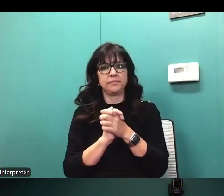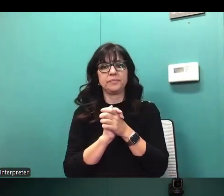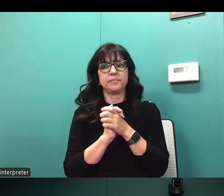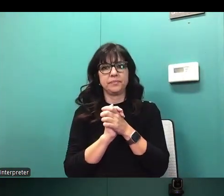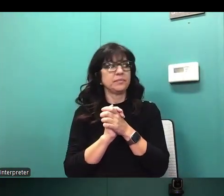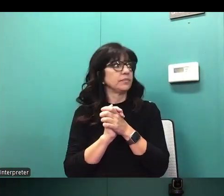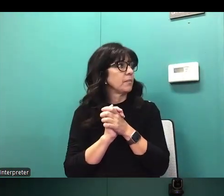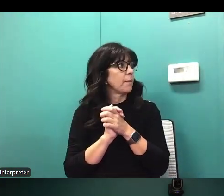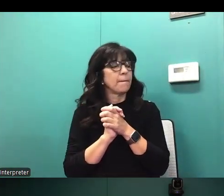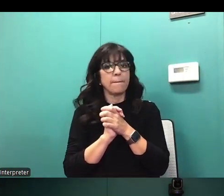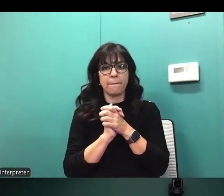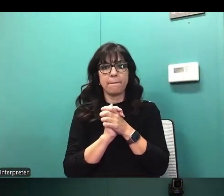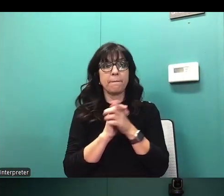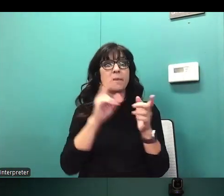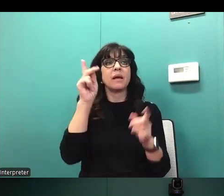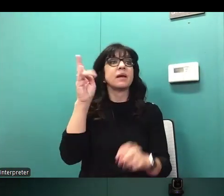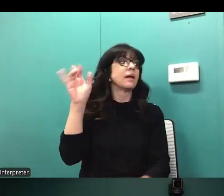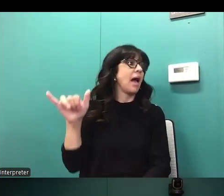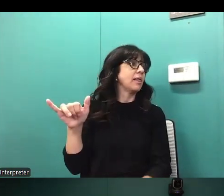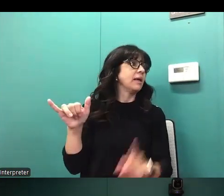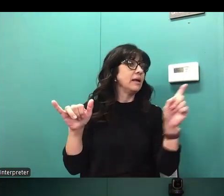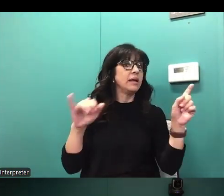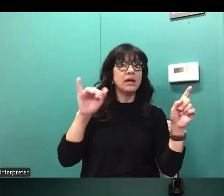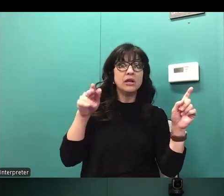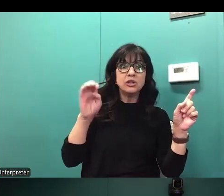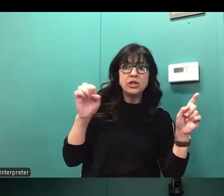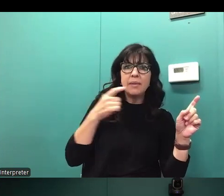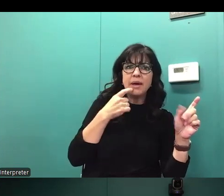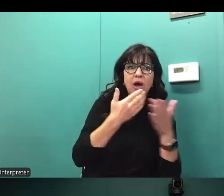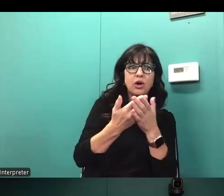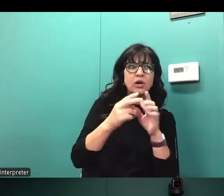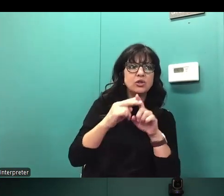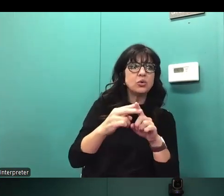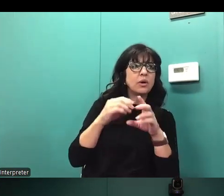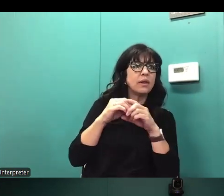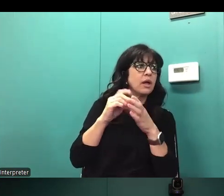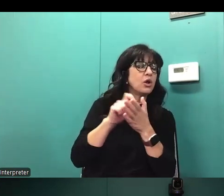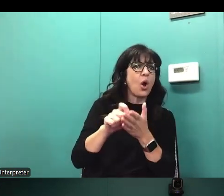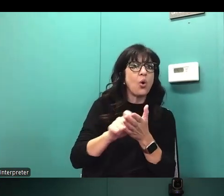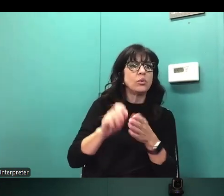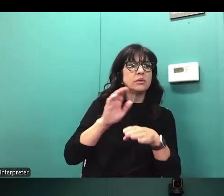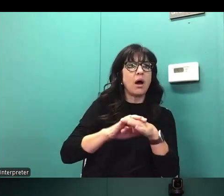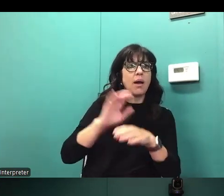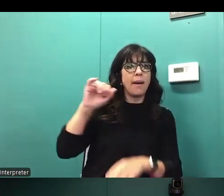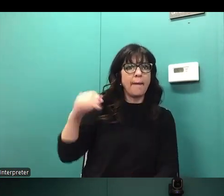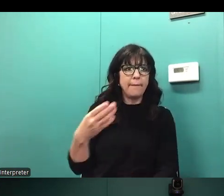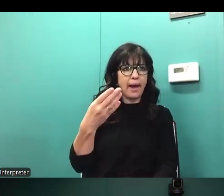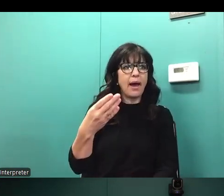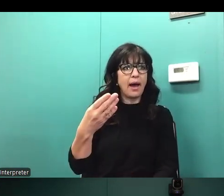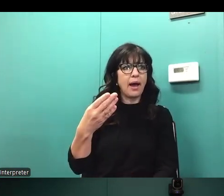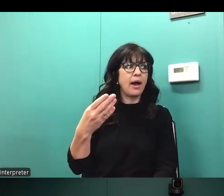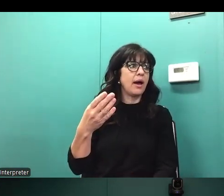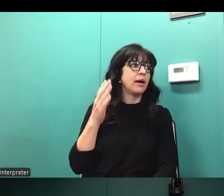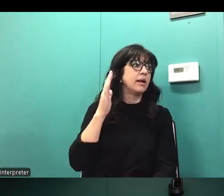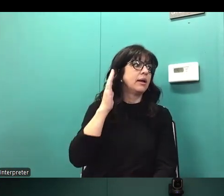So, yes, Kelly. Jamie included me in such a good tool within Notes on an iPad that it will